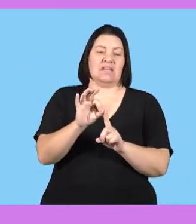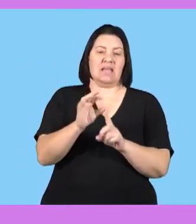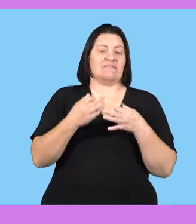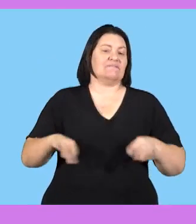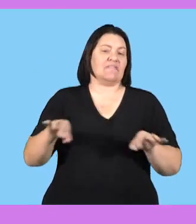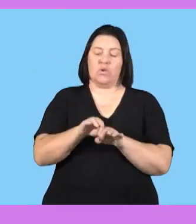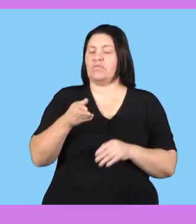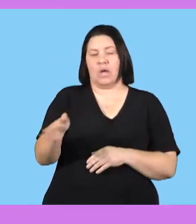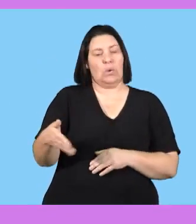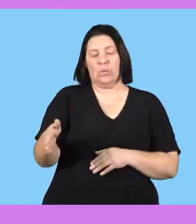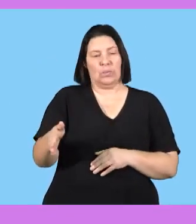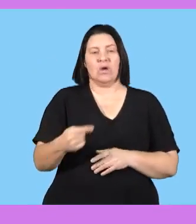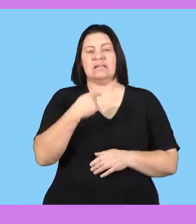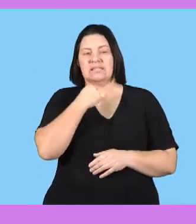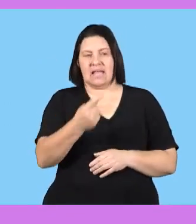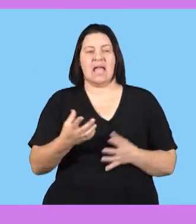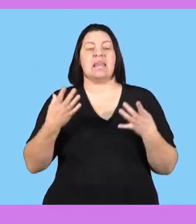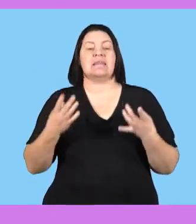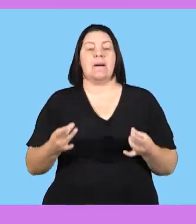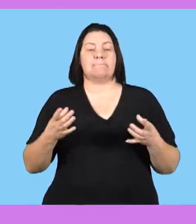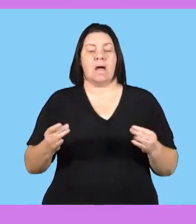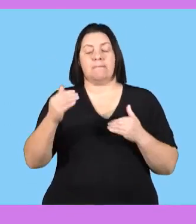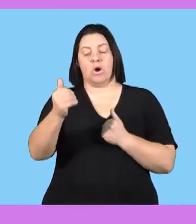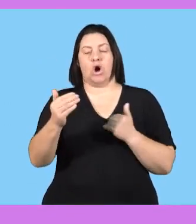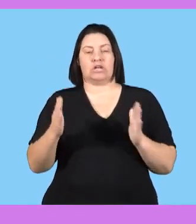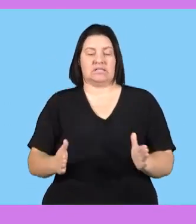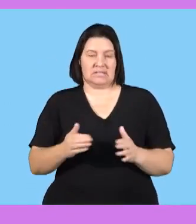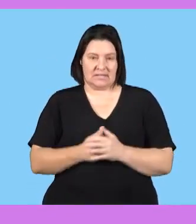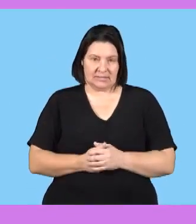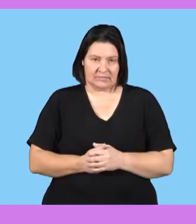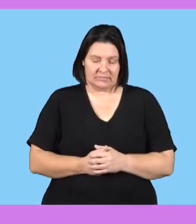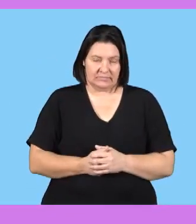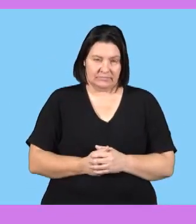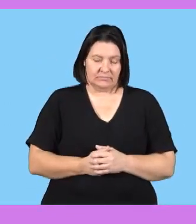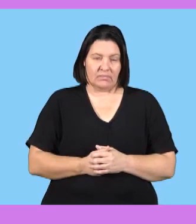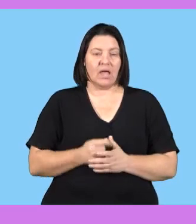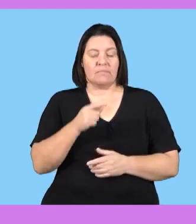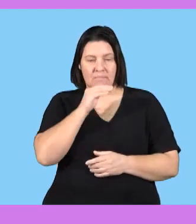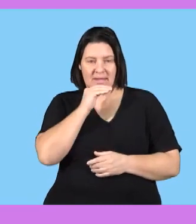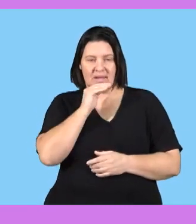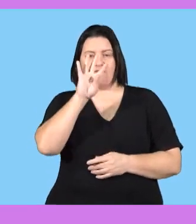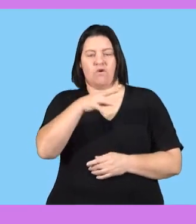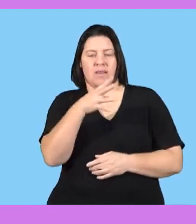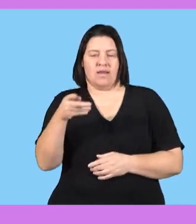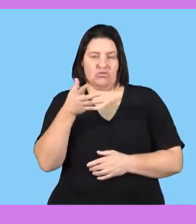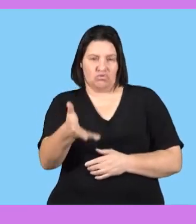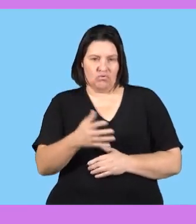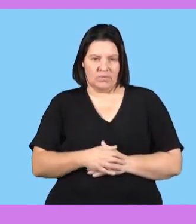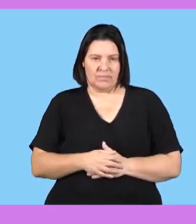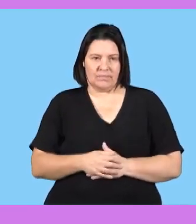specific values there. We just say number of boxes. So that is your